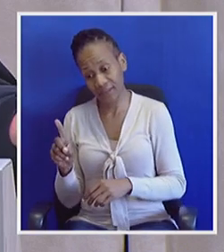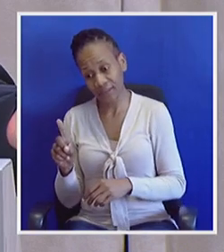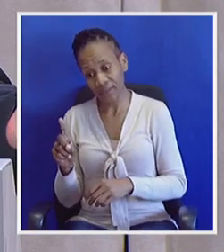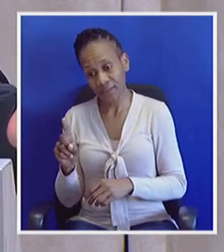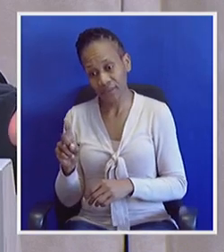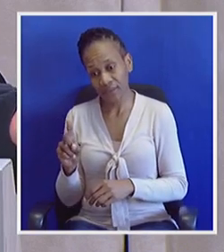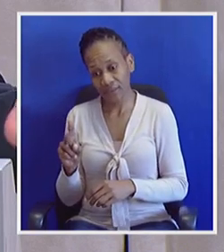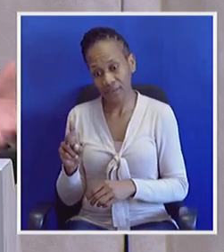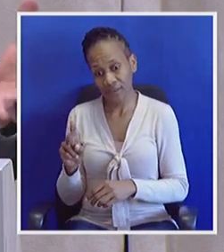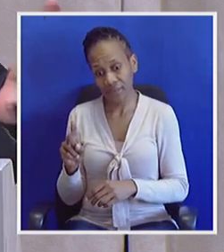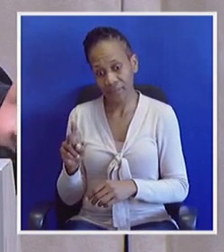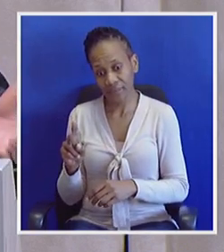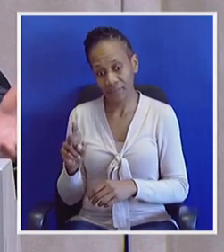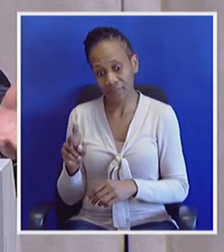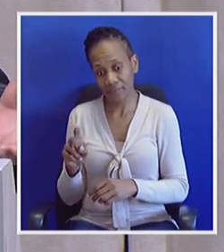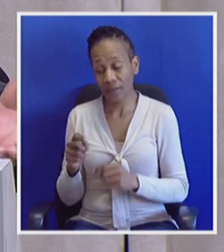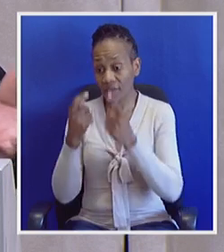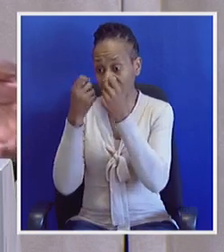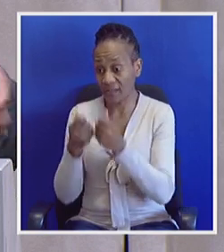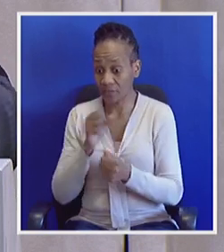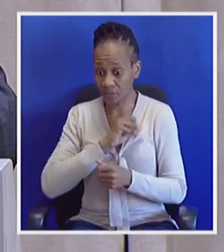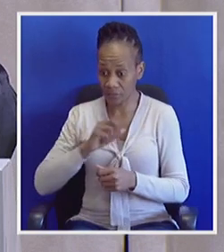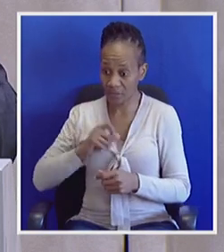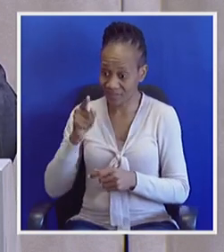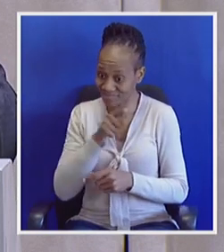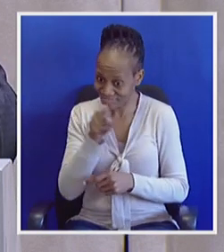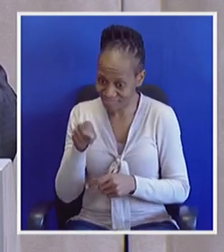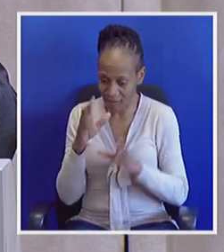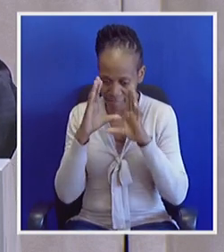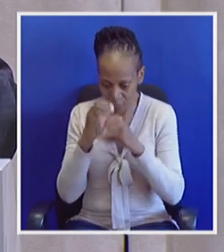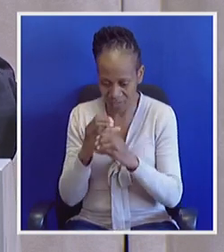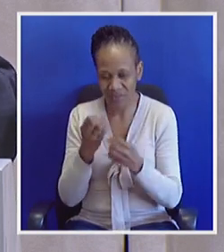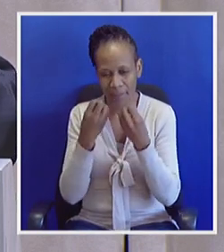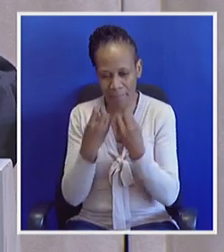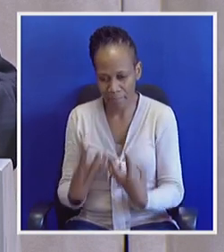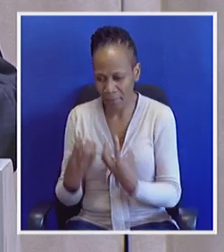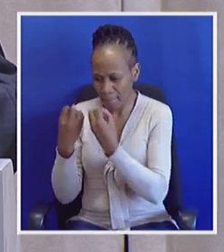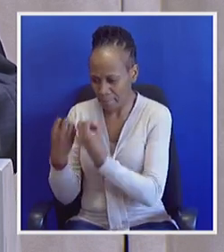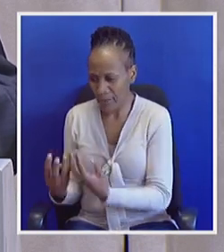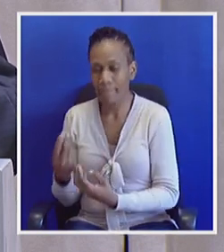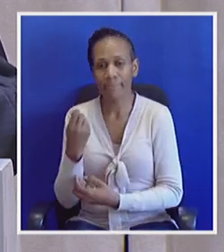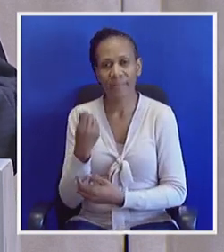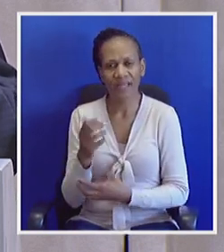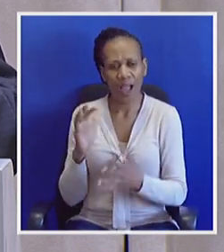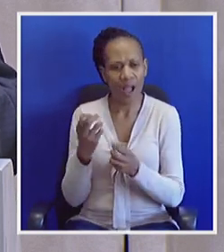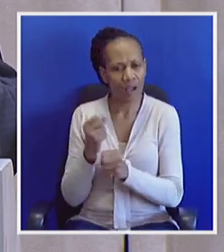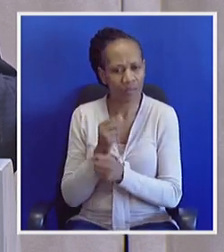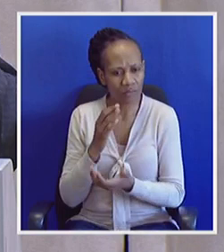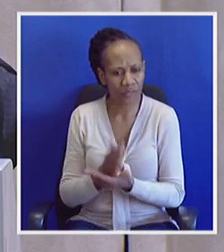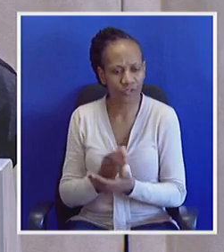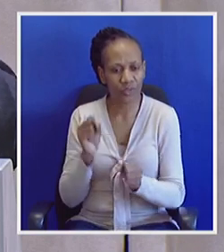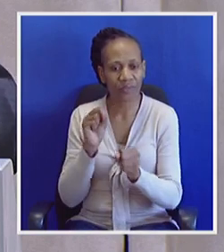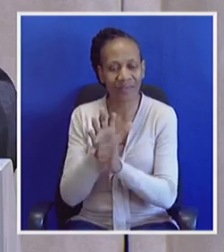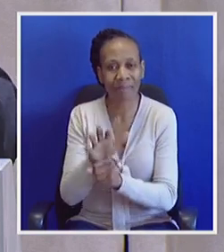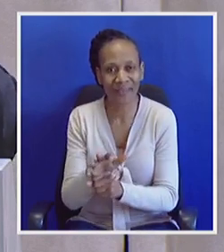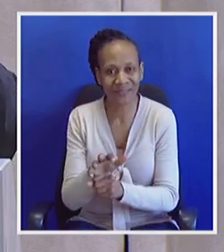is dealt with by the financial people as they crunch the numbers and look more closely at the impact of the